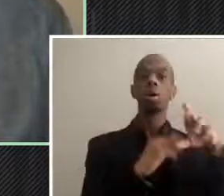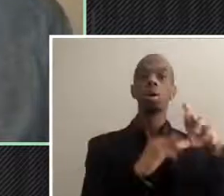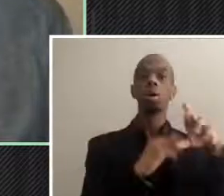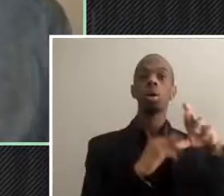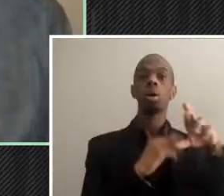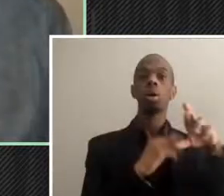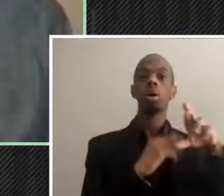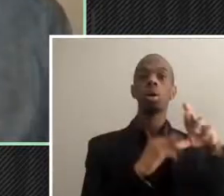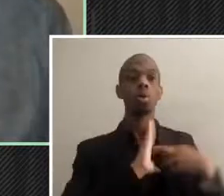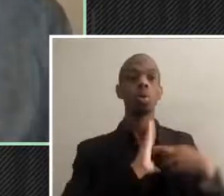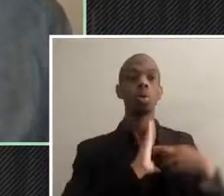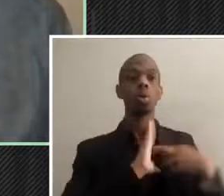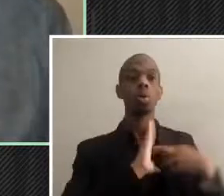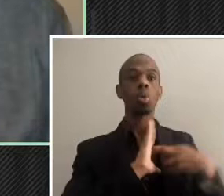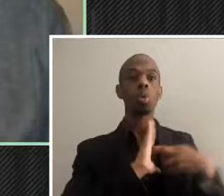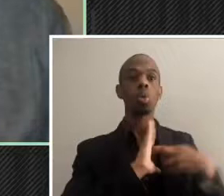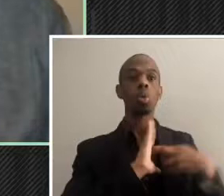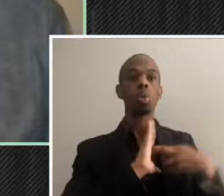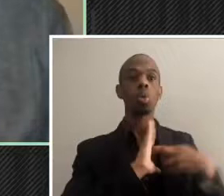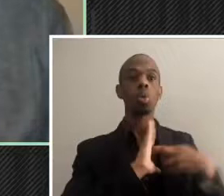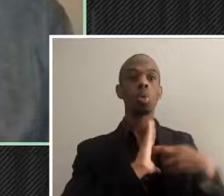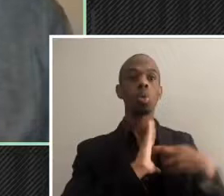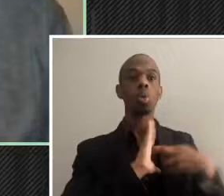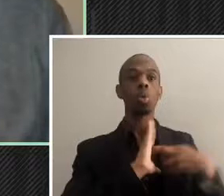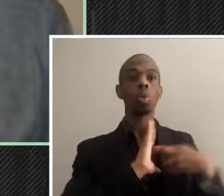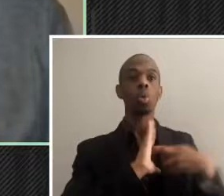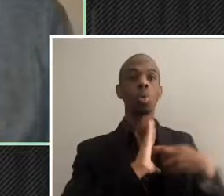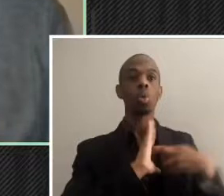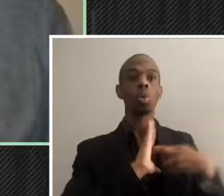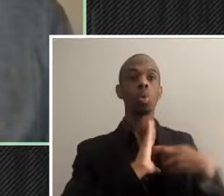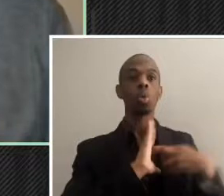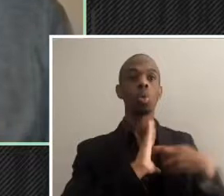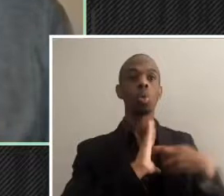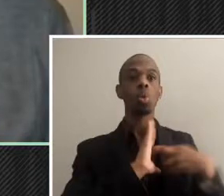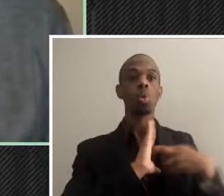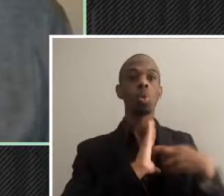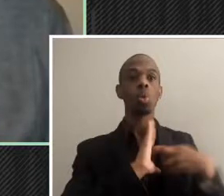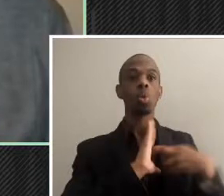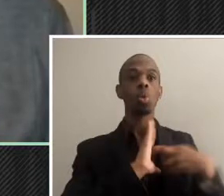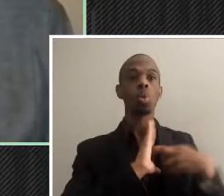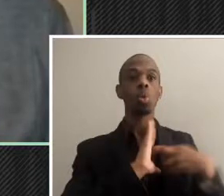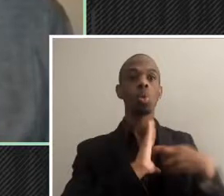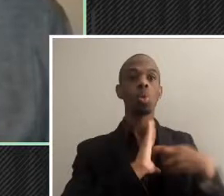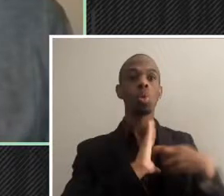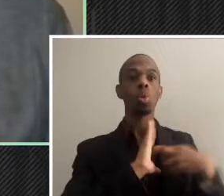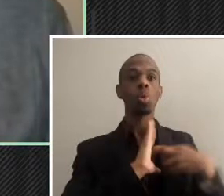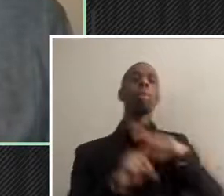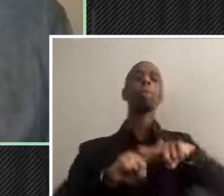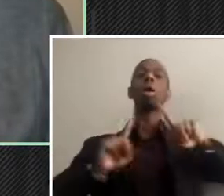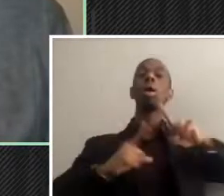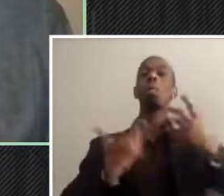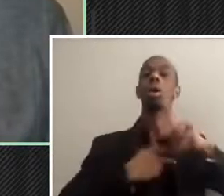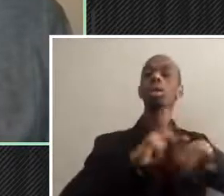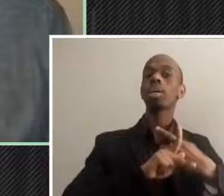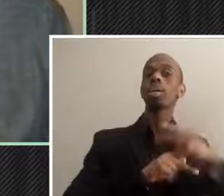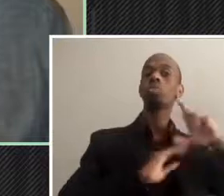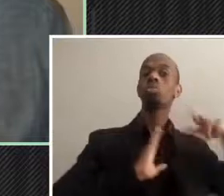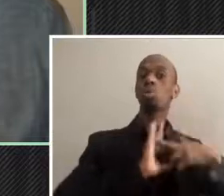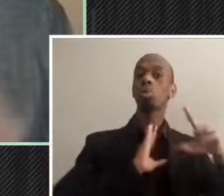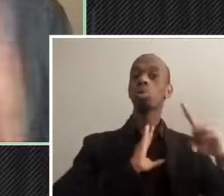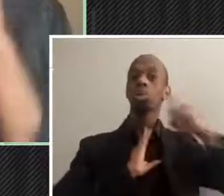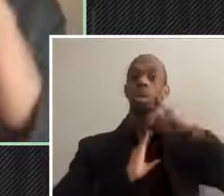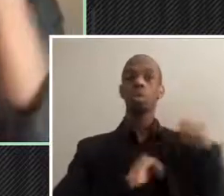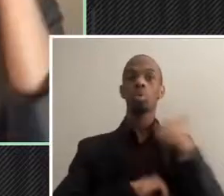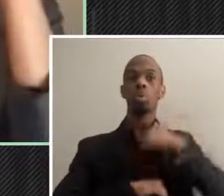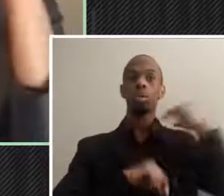do have, or they do believe they inherit in this new space. And let's talk about midterms. Let's talk